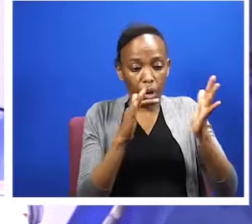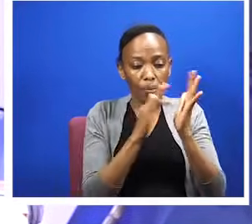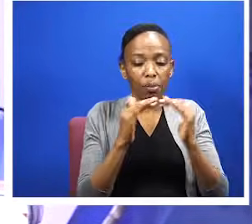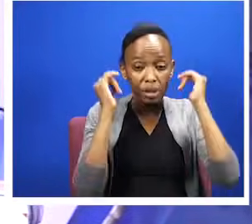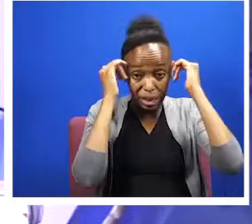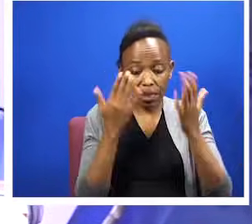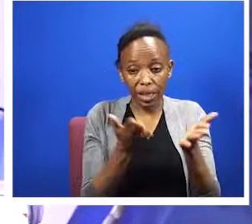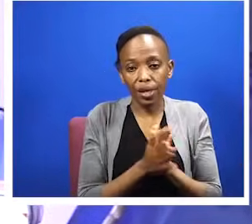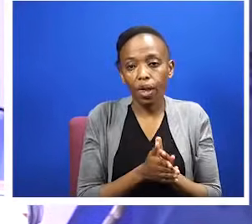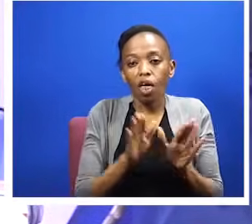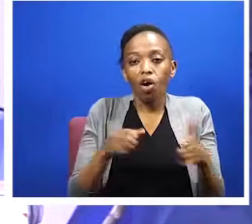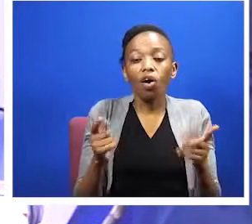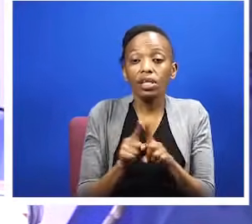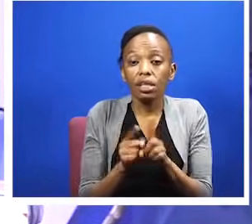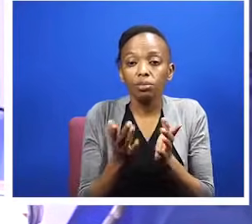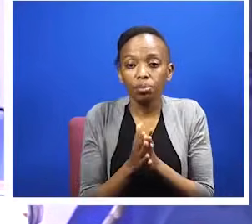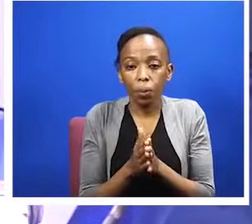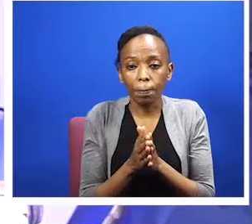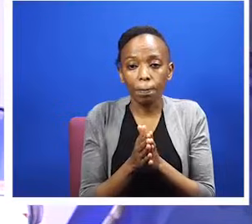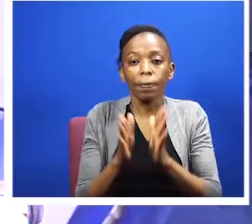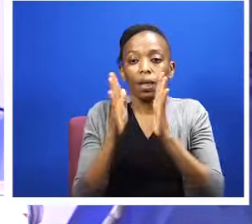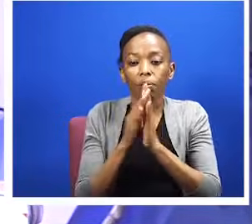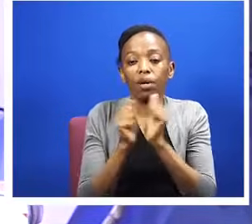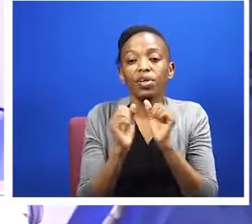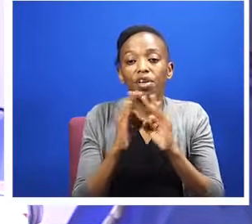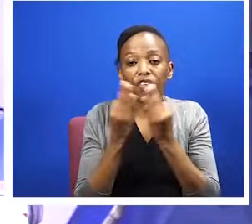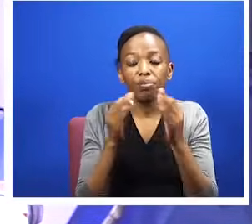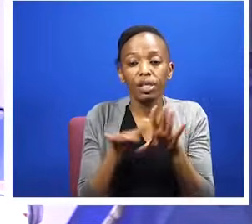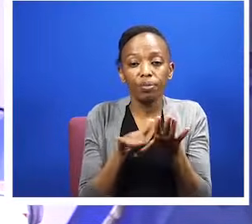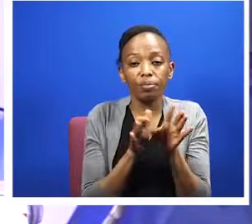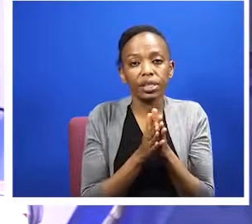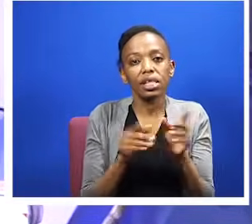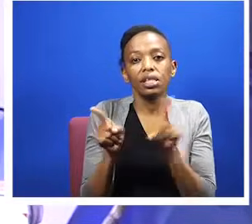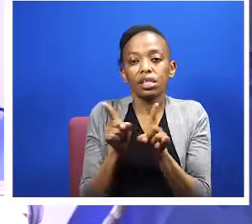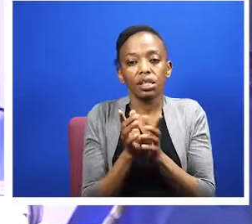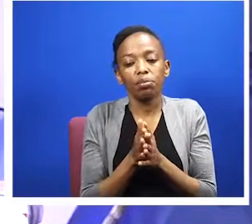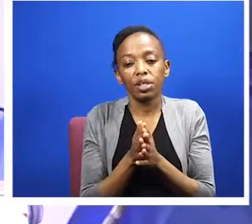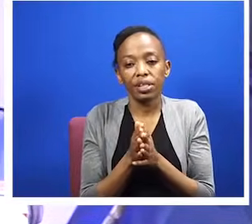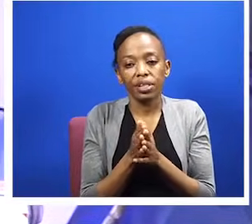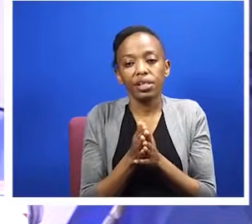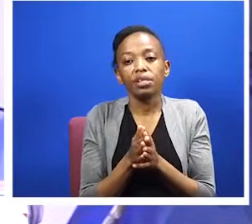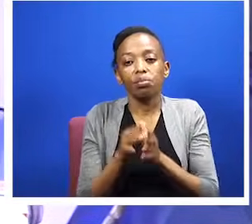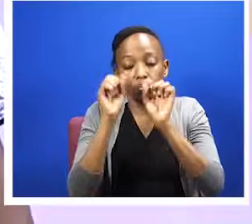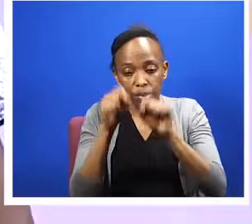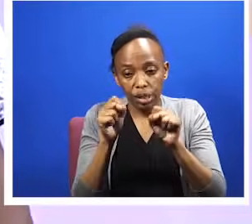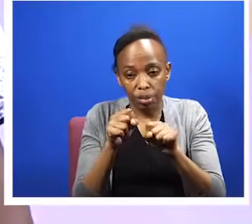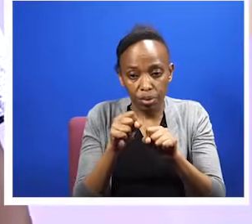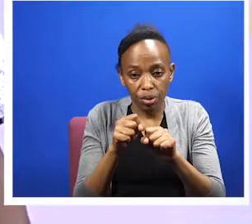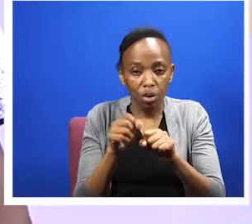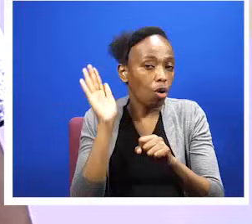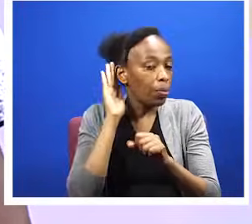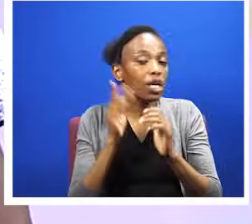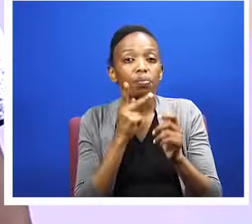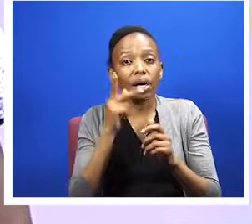Bible study there, or even praying with your family members. And also, it could be obeying your